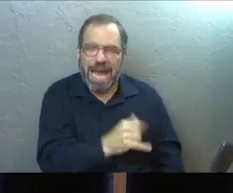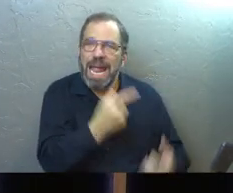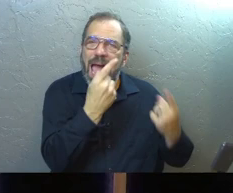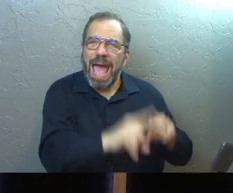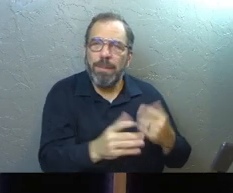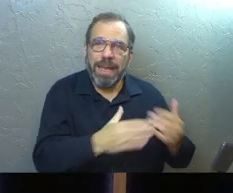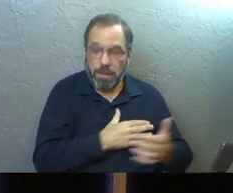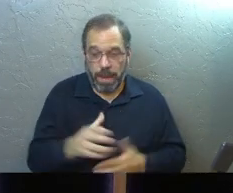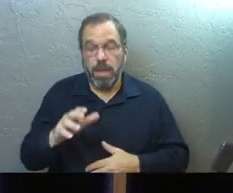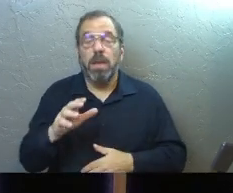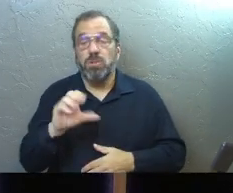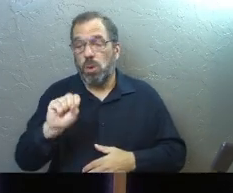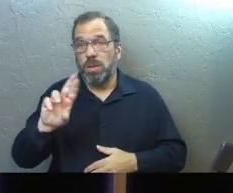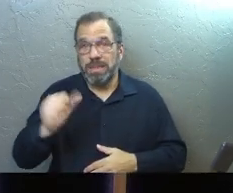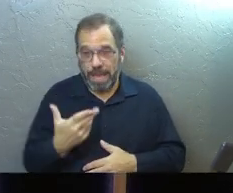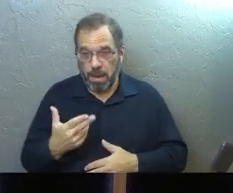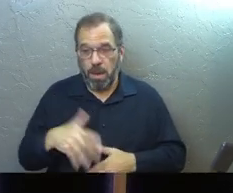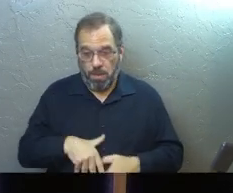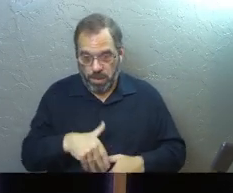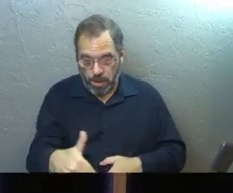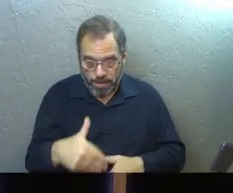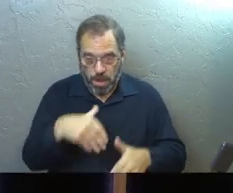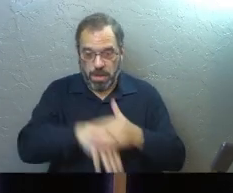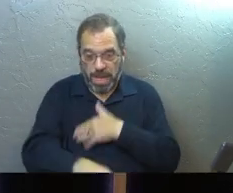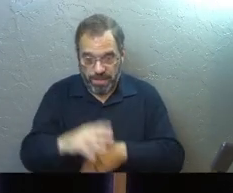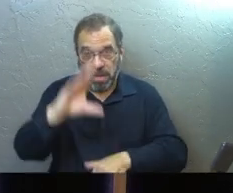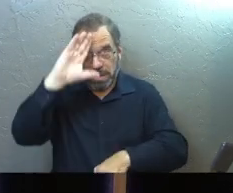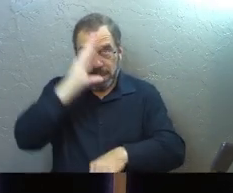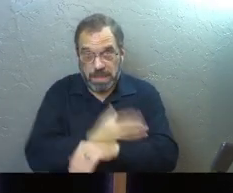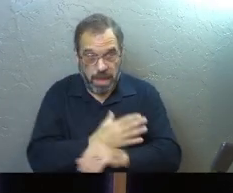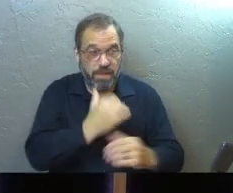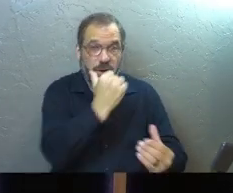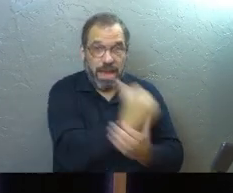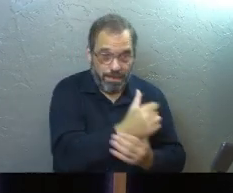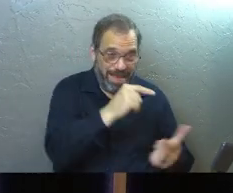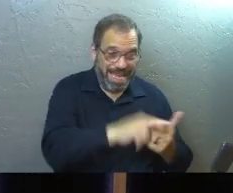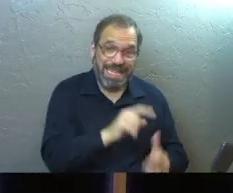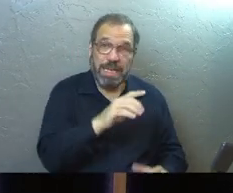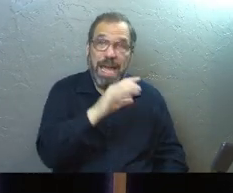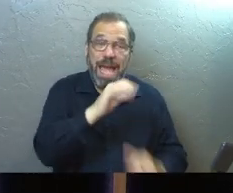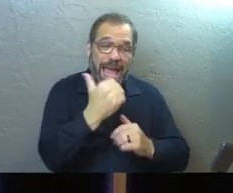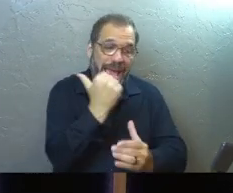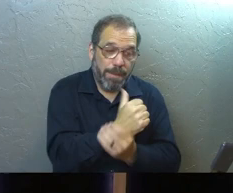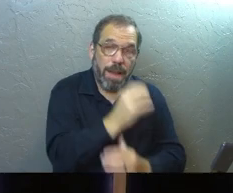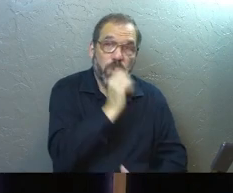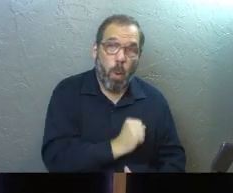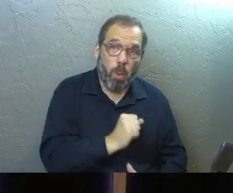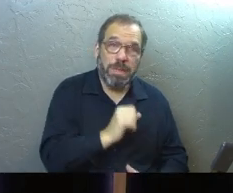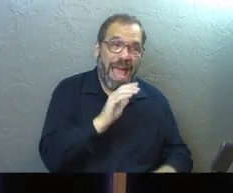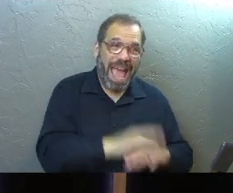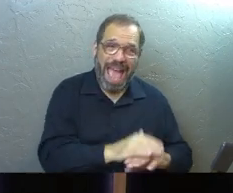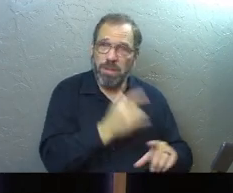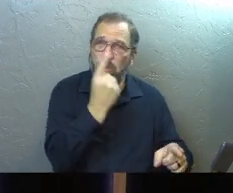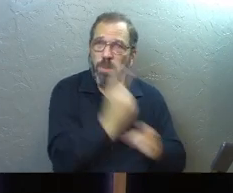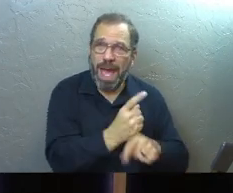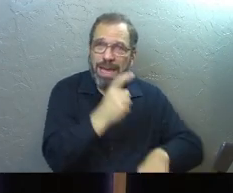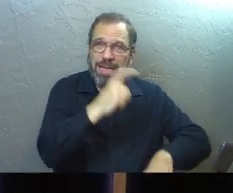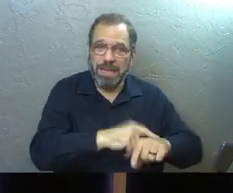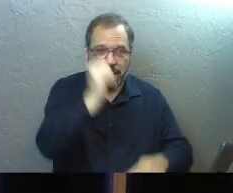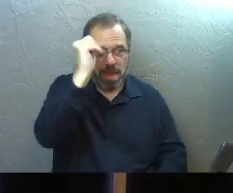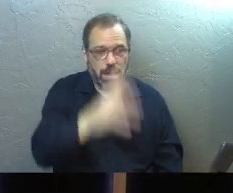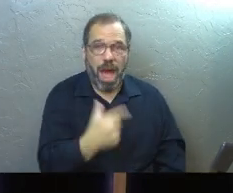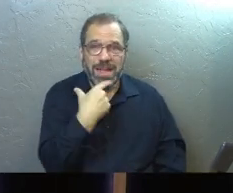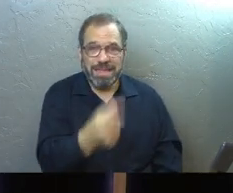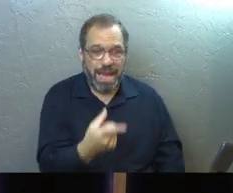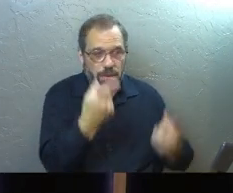it happened. Sarah became pregnant and she gave birth to a son for Abraham in his old age. And this happened at just the time that